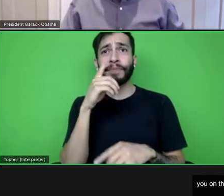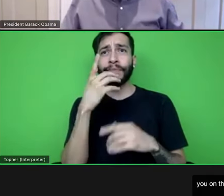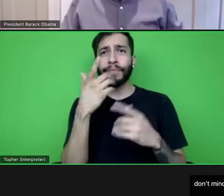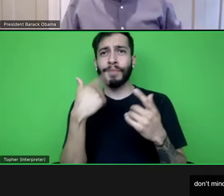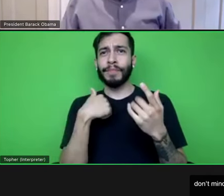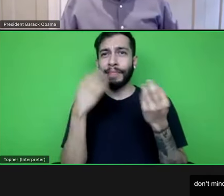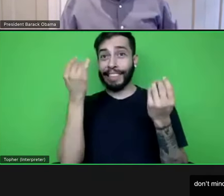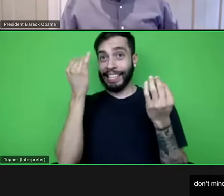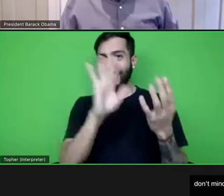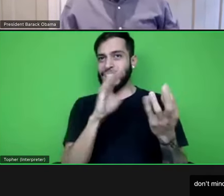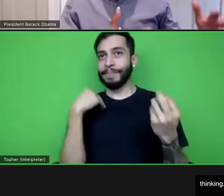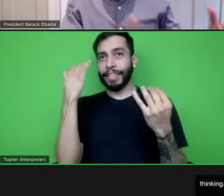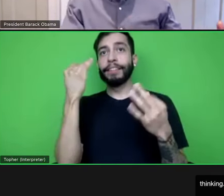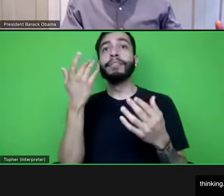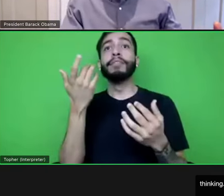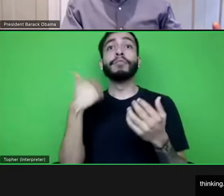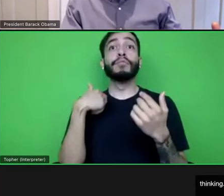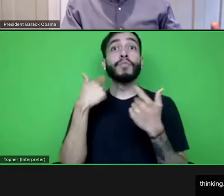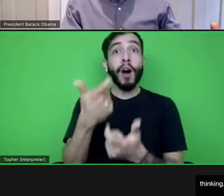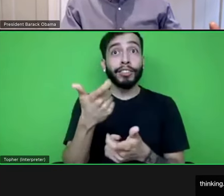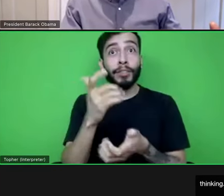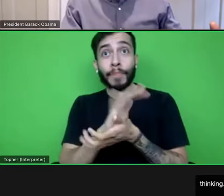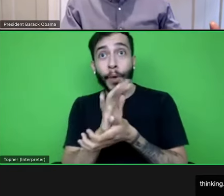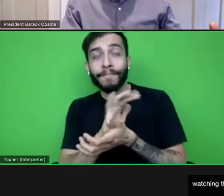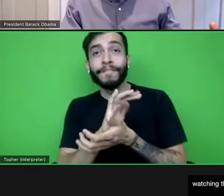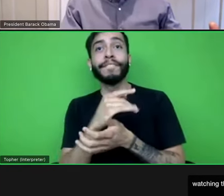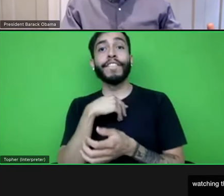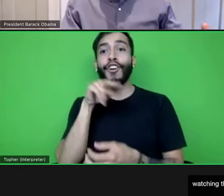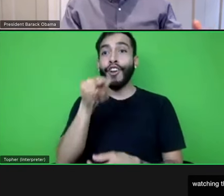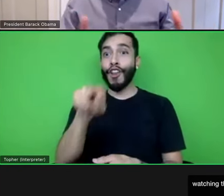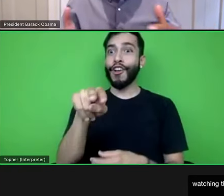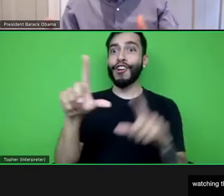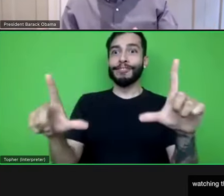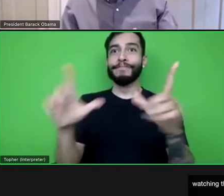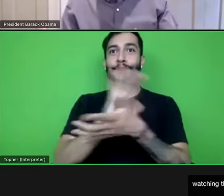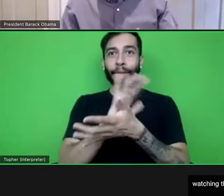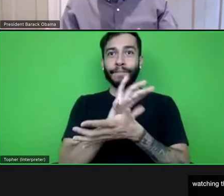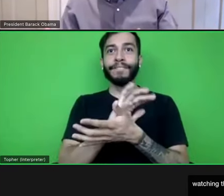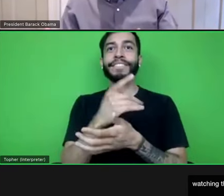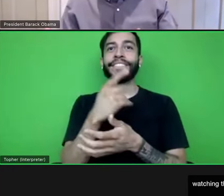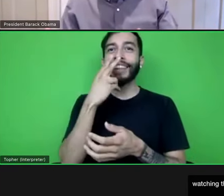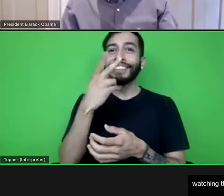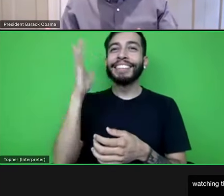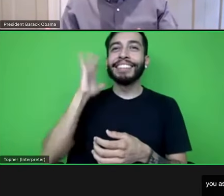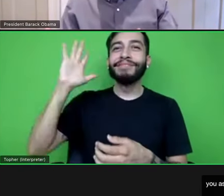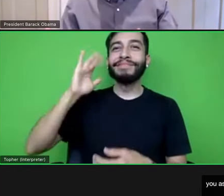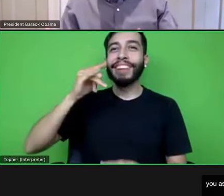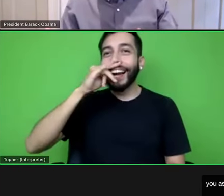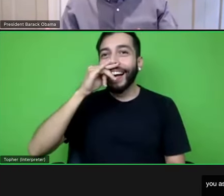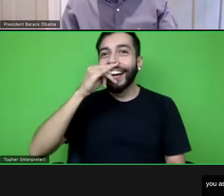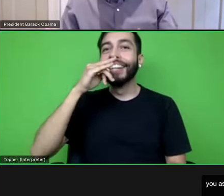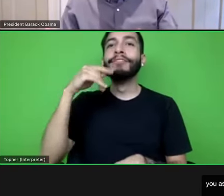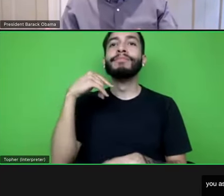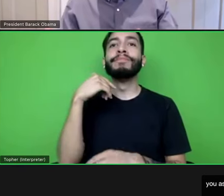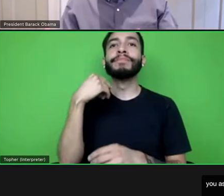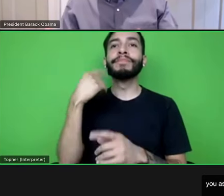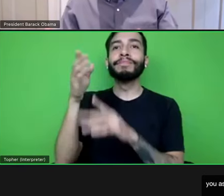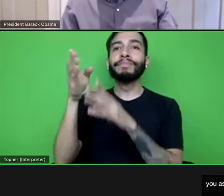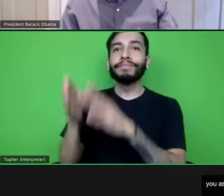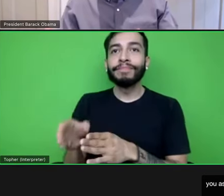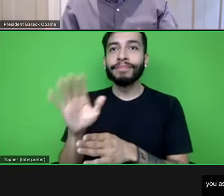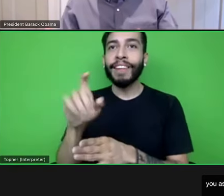the movie and seeing you as this young kid, although I have to say, you don't look